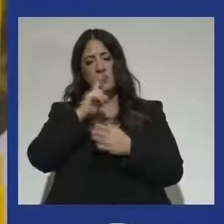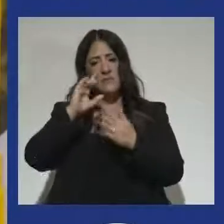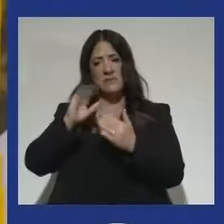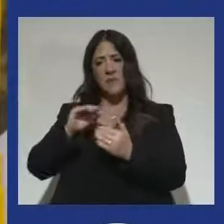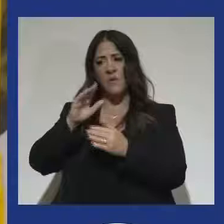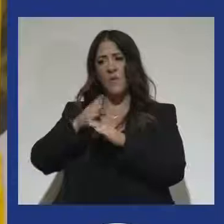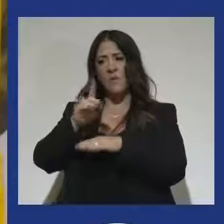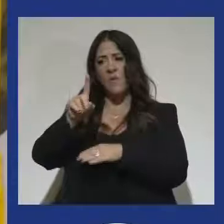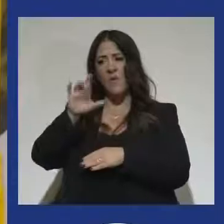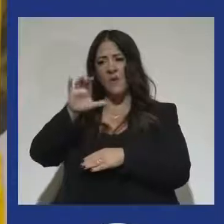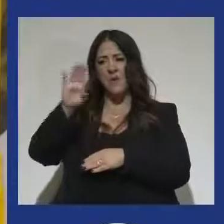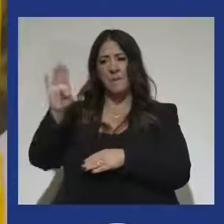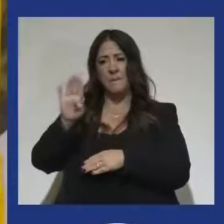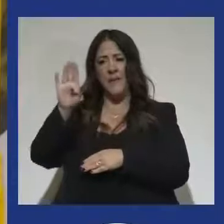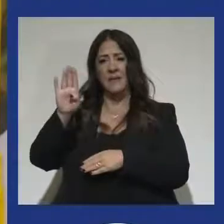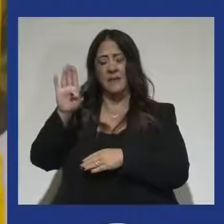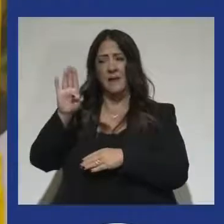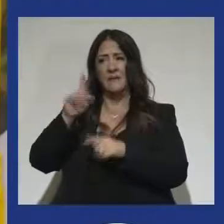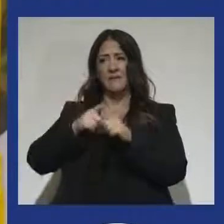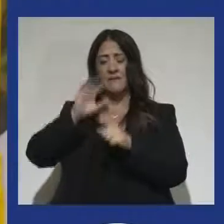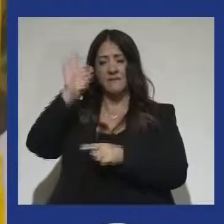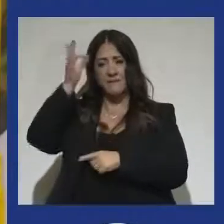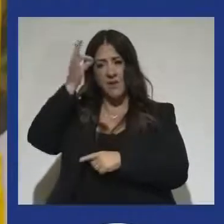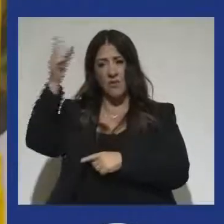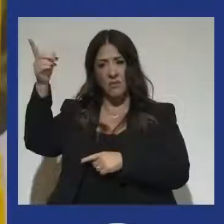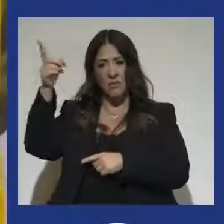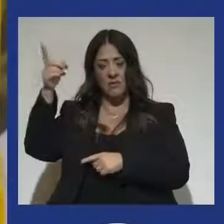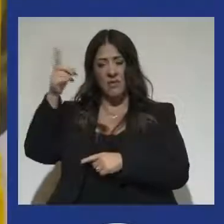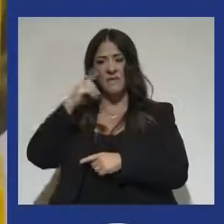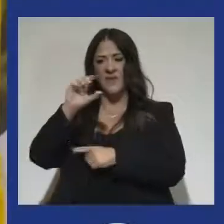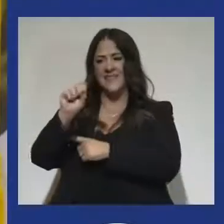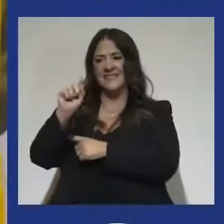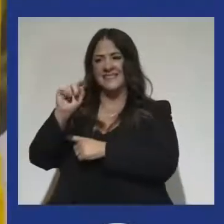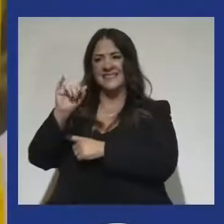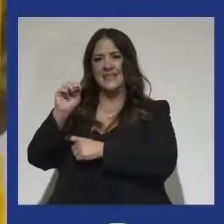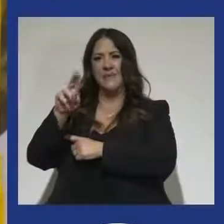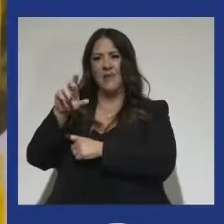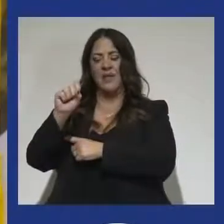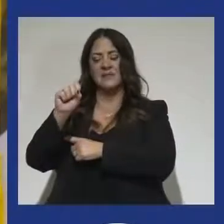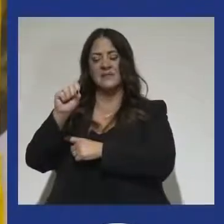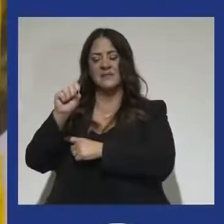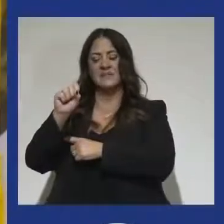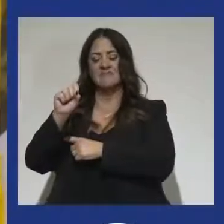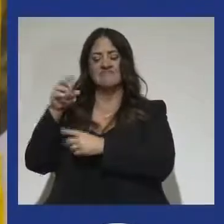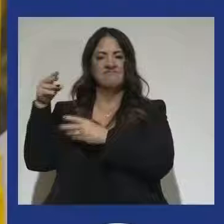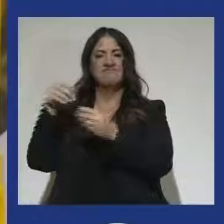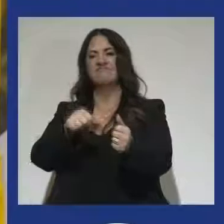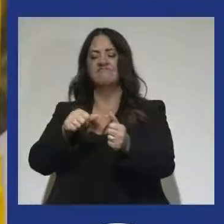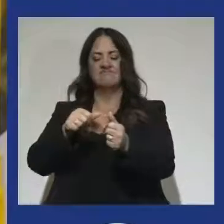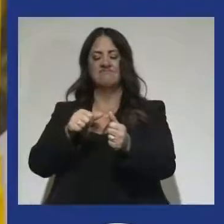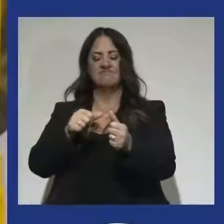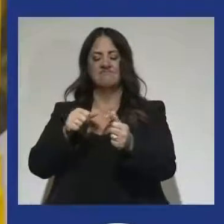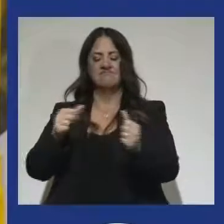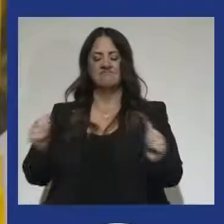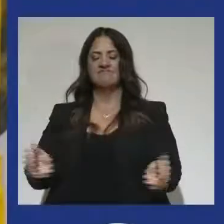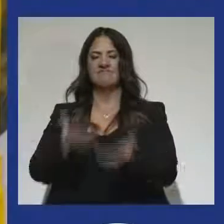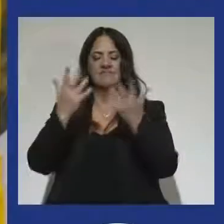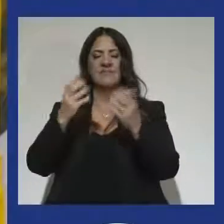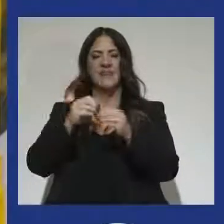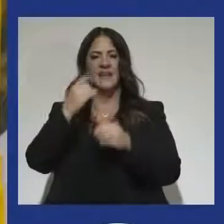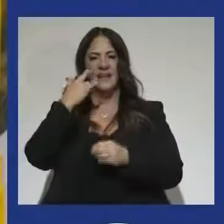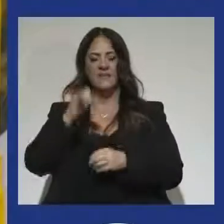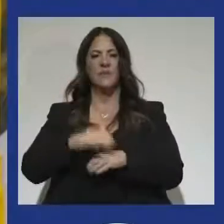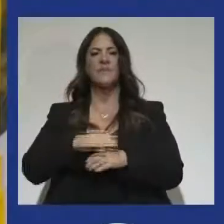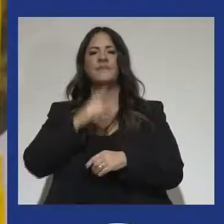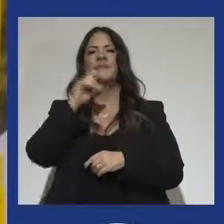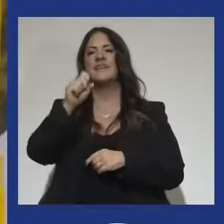about $100 billion from the federal stimulus. Is that right? Yep, yes. And we have a table actually in Chapter 1